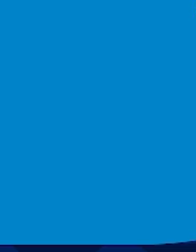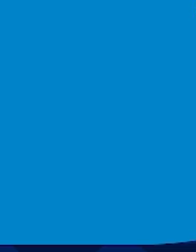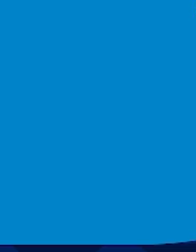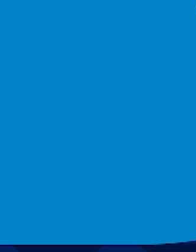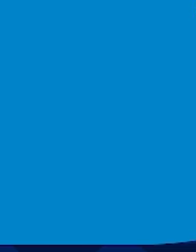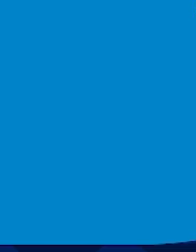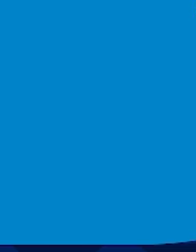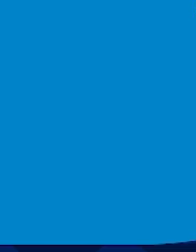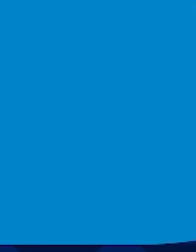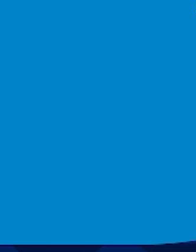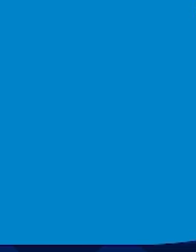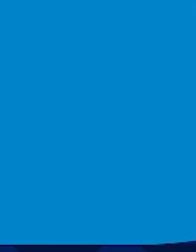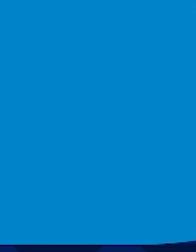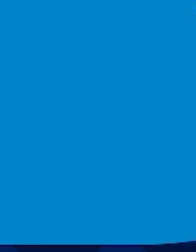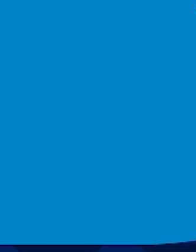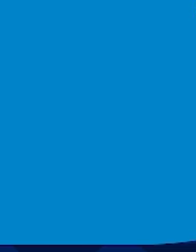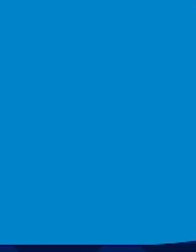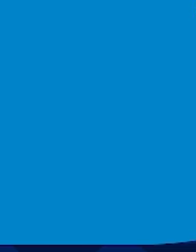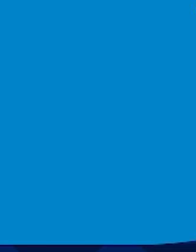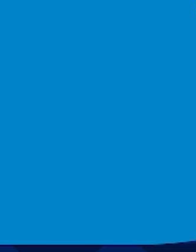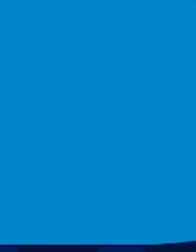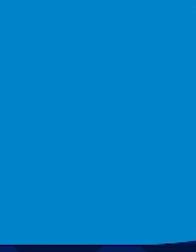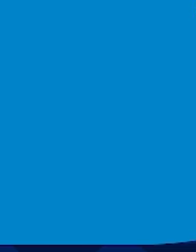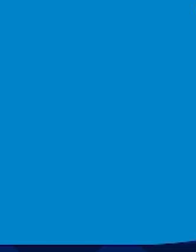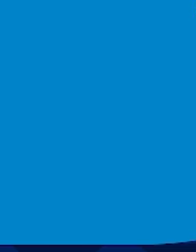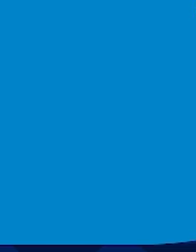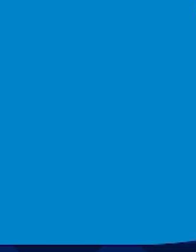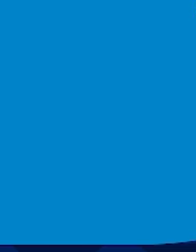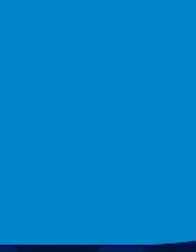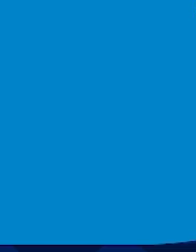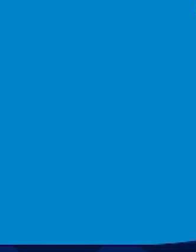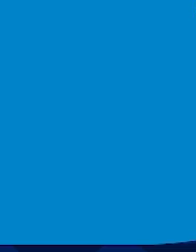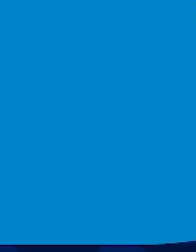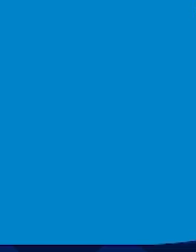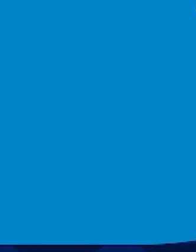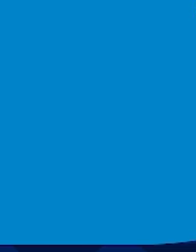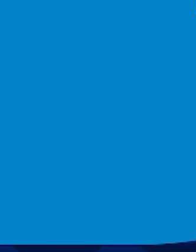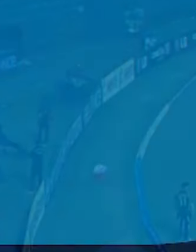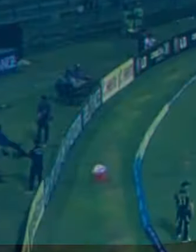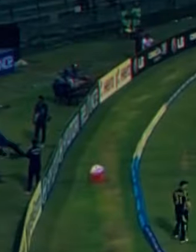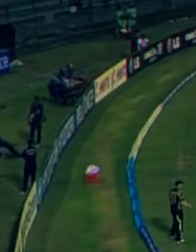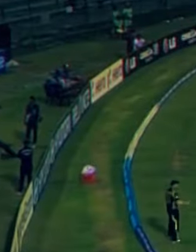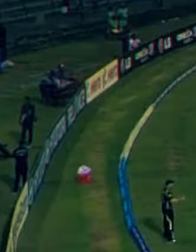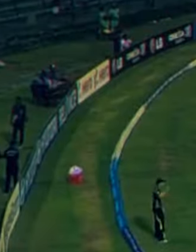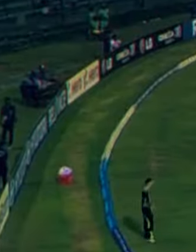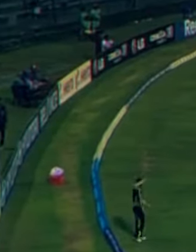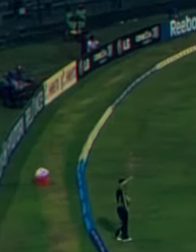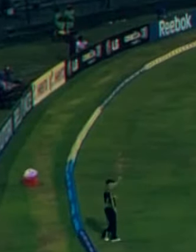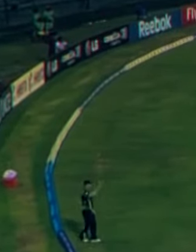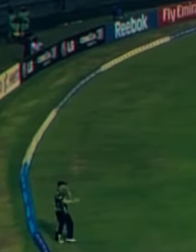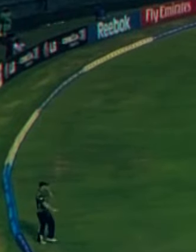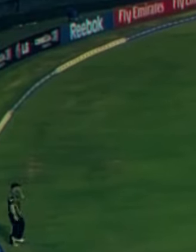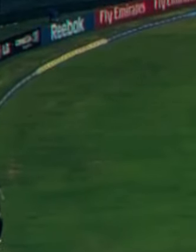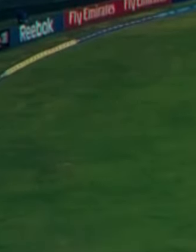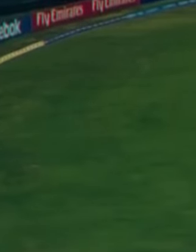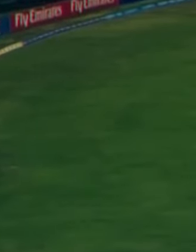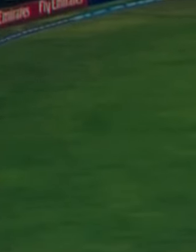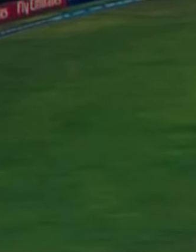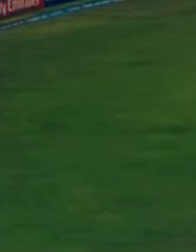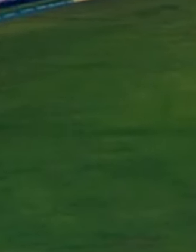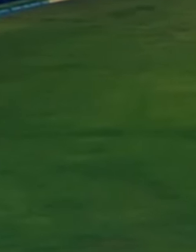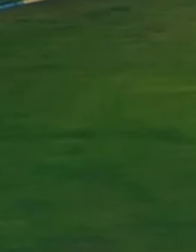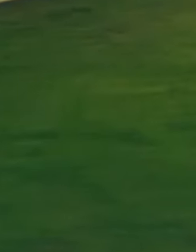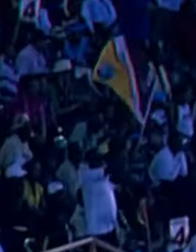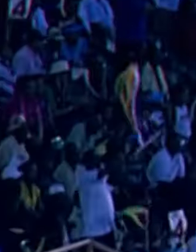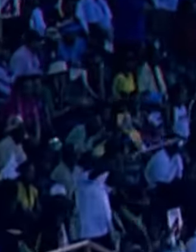Rediscover Flow at discoverflow.co. Flow, inspired by you. 44 million fans, 11